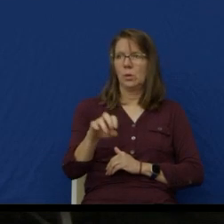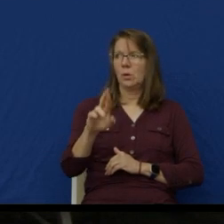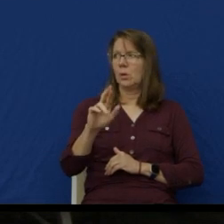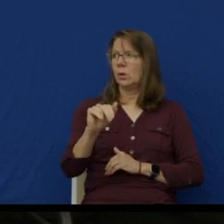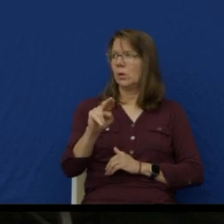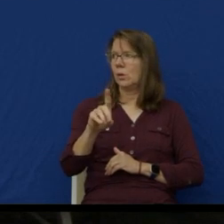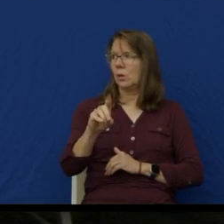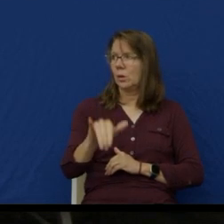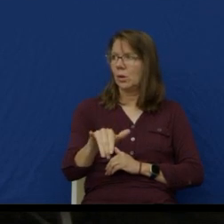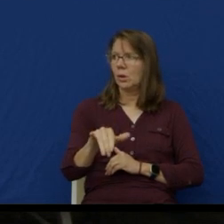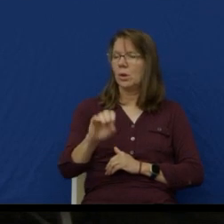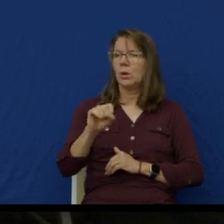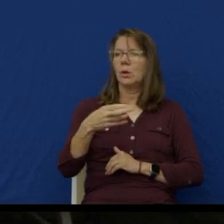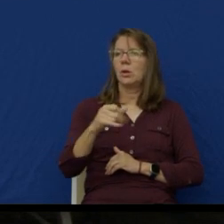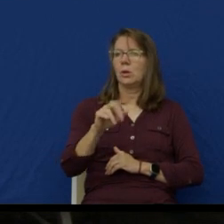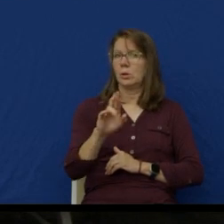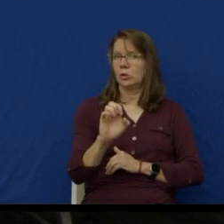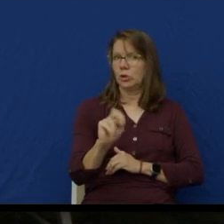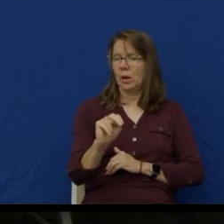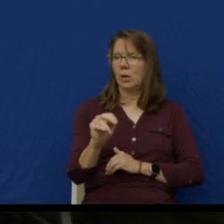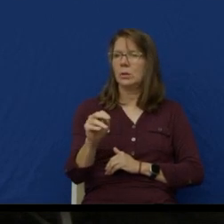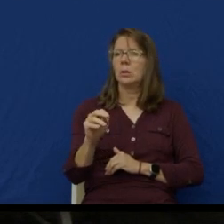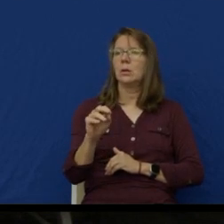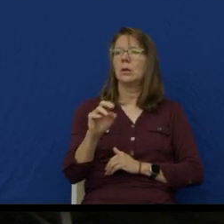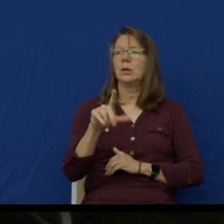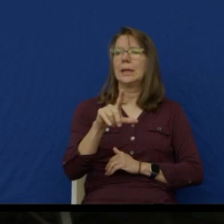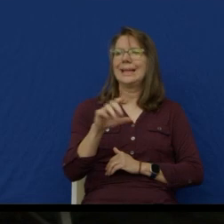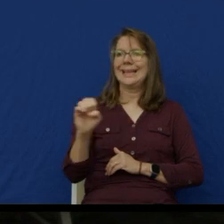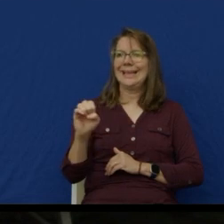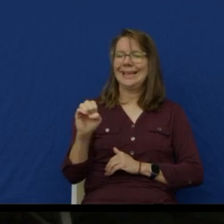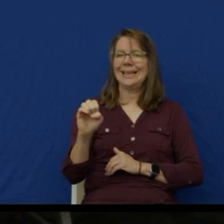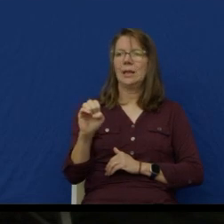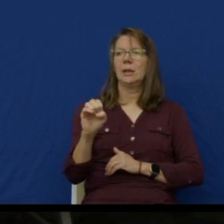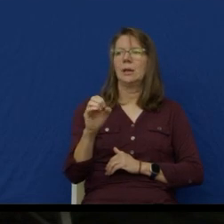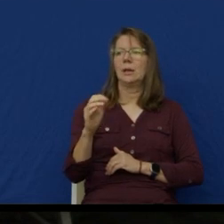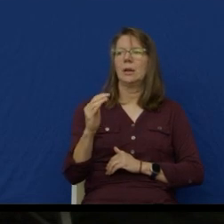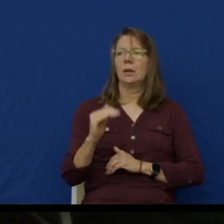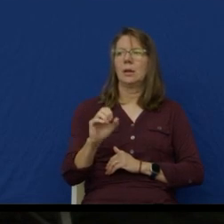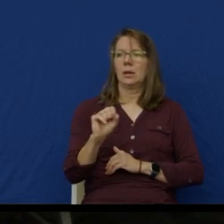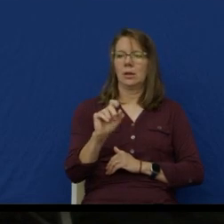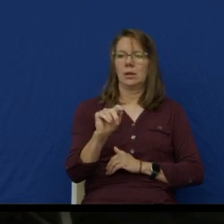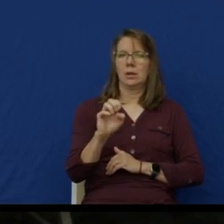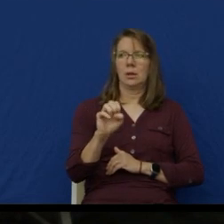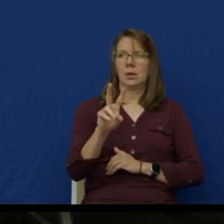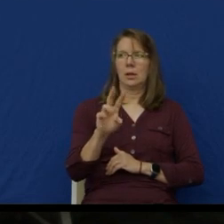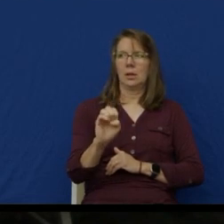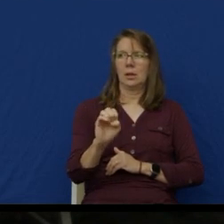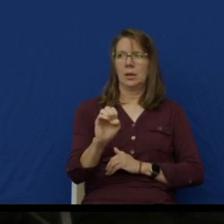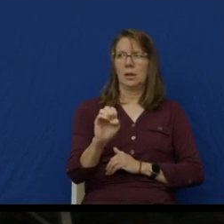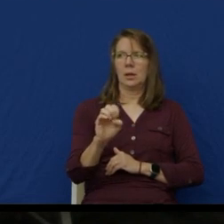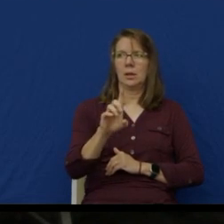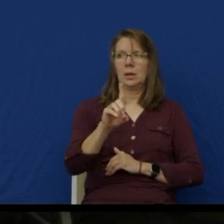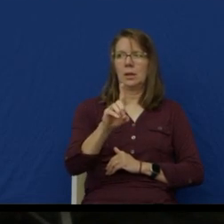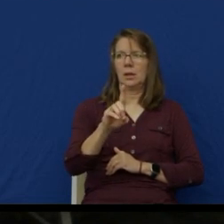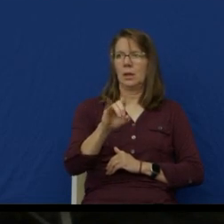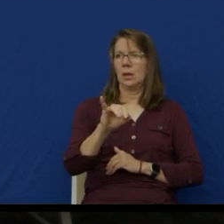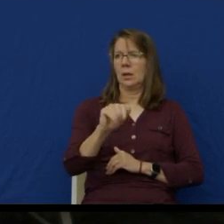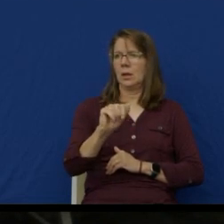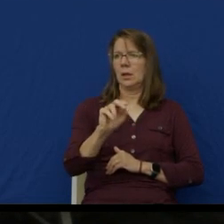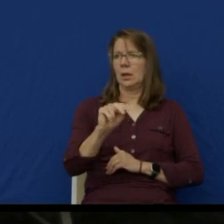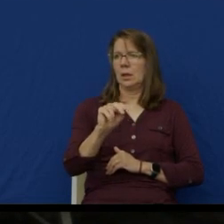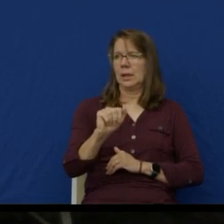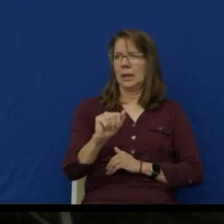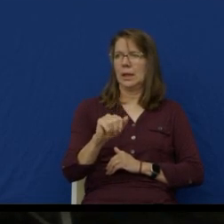Here. Sharon Robinson. Here. Lee Todd. Here. Steve Trimble. Here. Diane Woods.